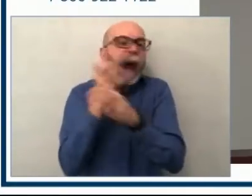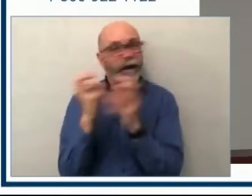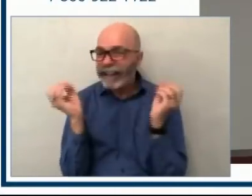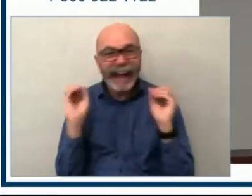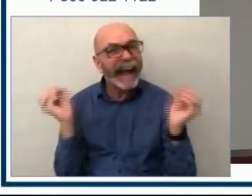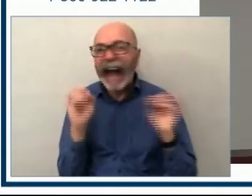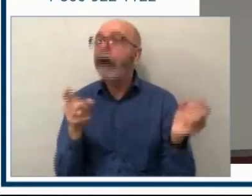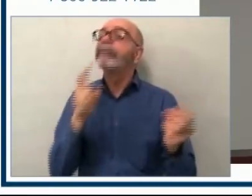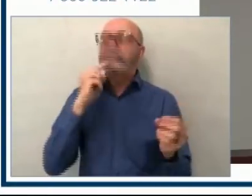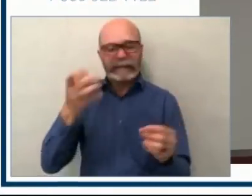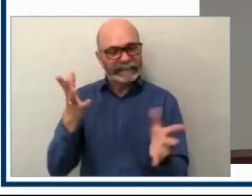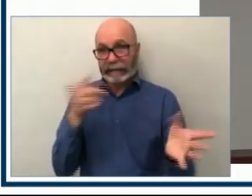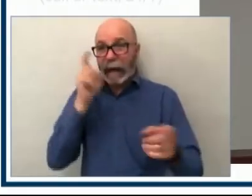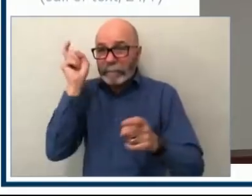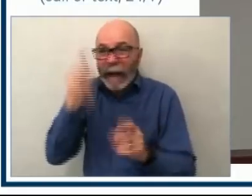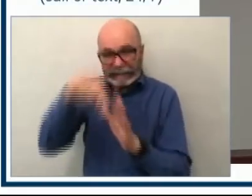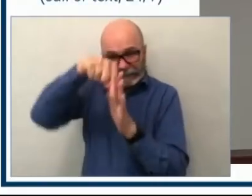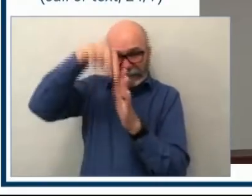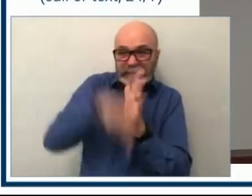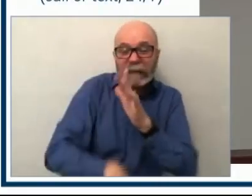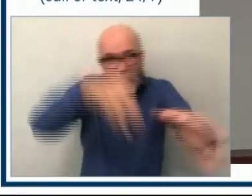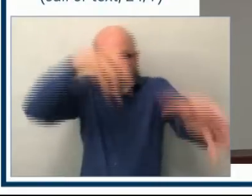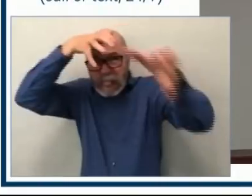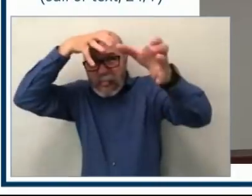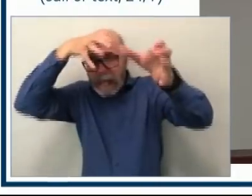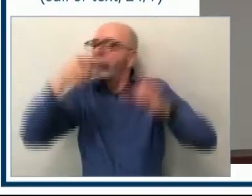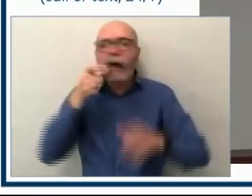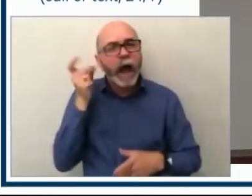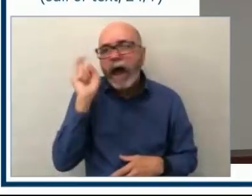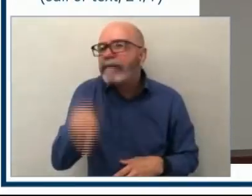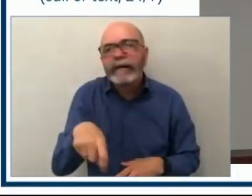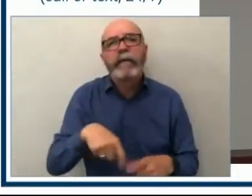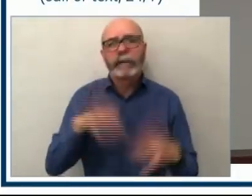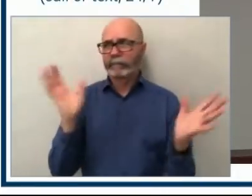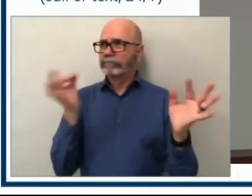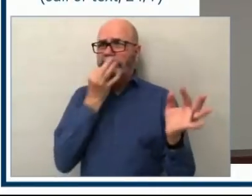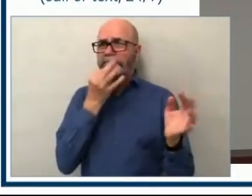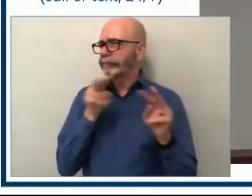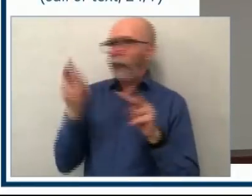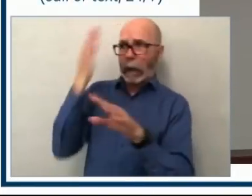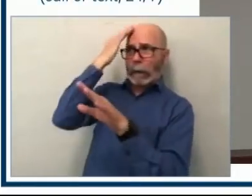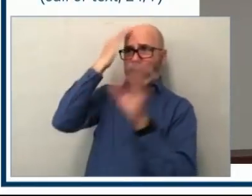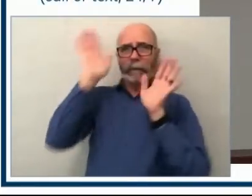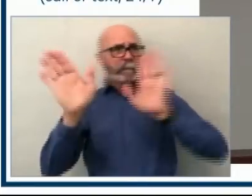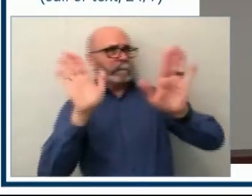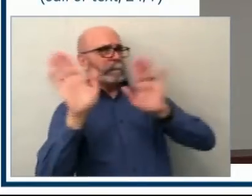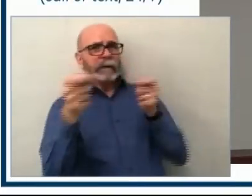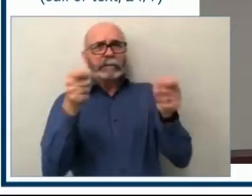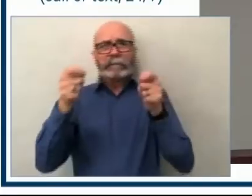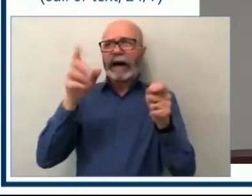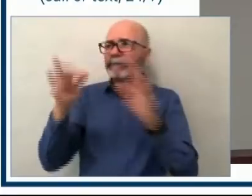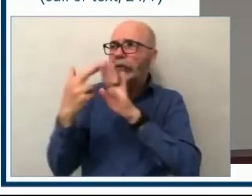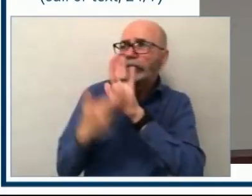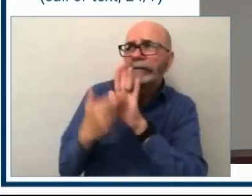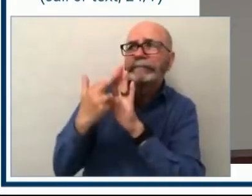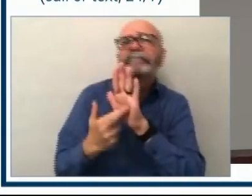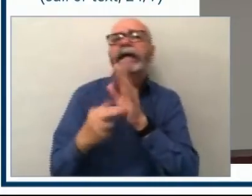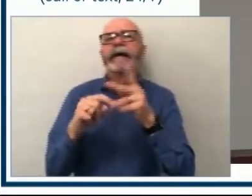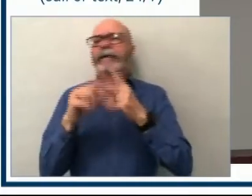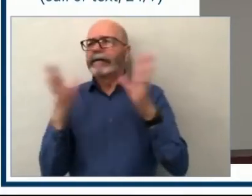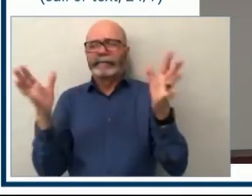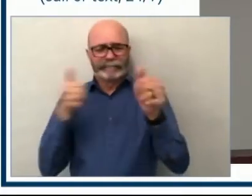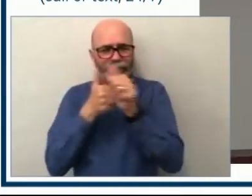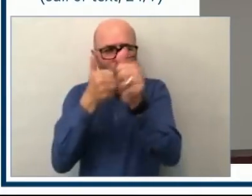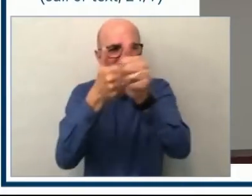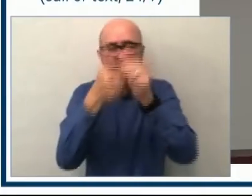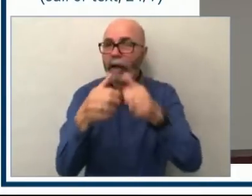basic prevention works. And it's a lesson that we need to remember far beyond COVID. So I look forward to talking with you on